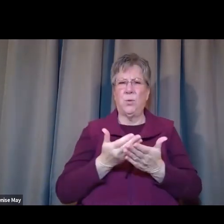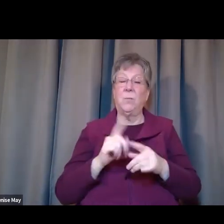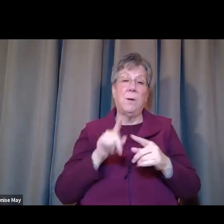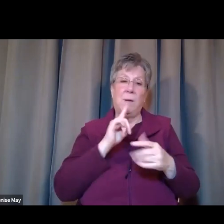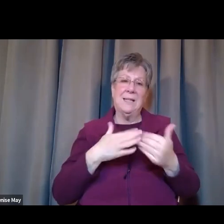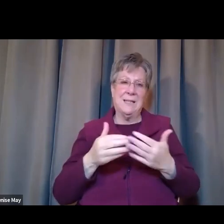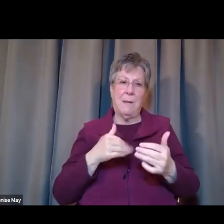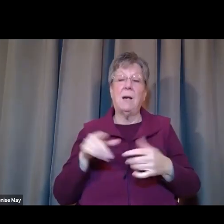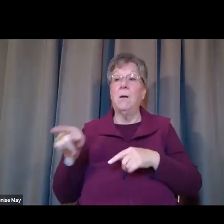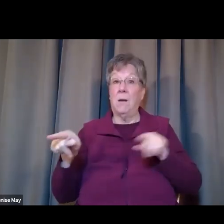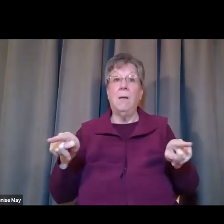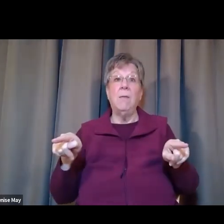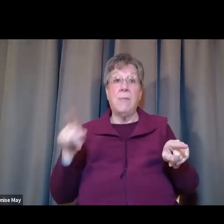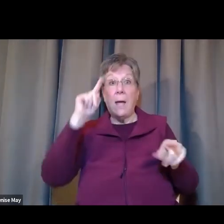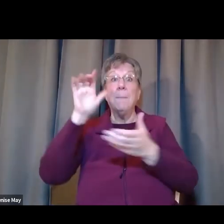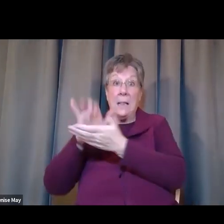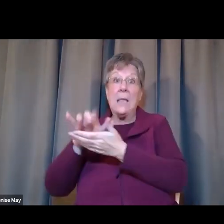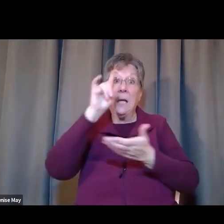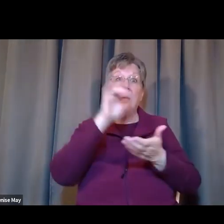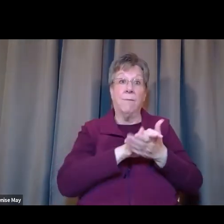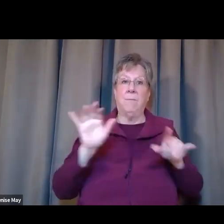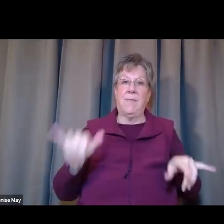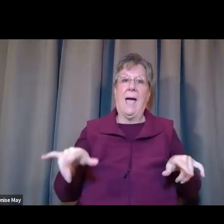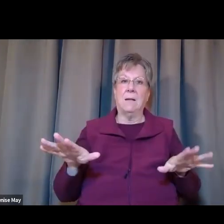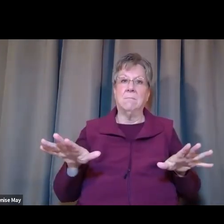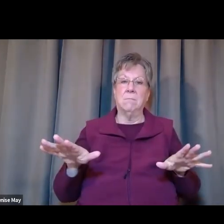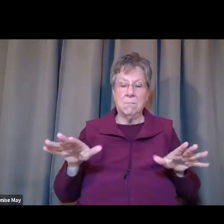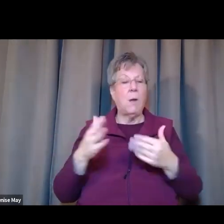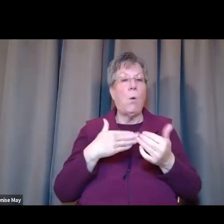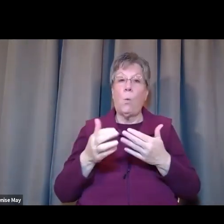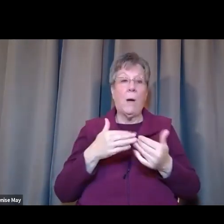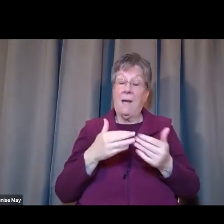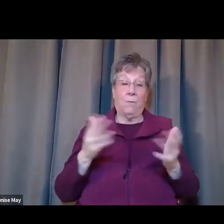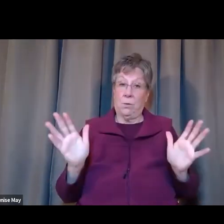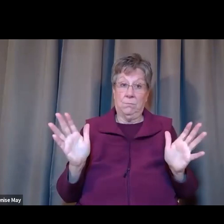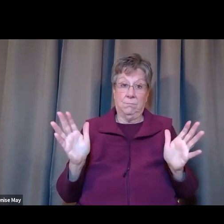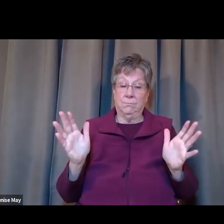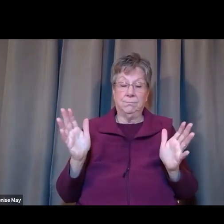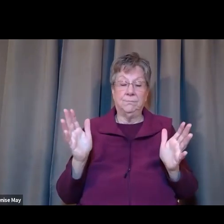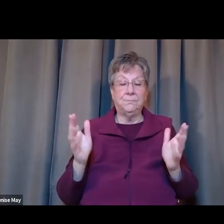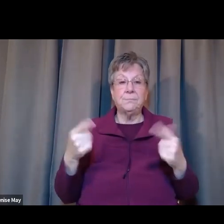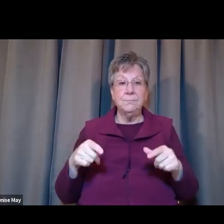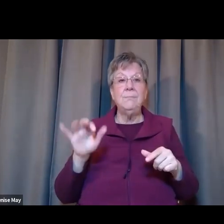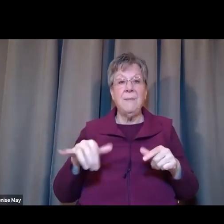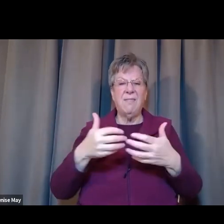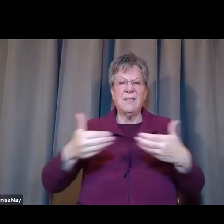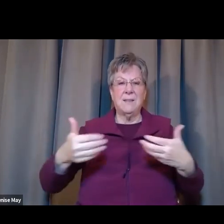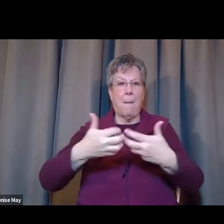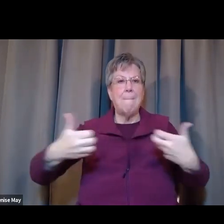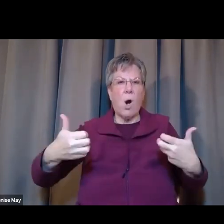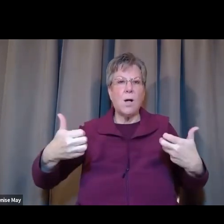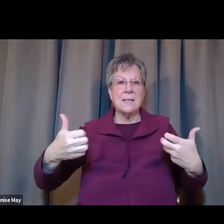sides believe this is an article of faith. So whatever its merits, this partisan